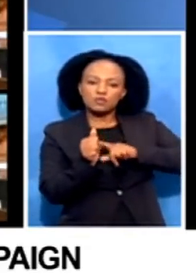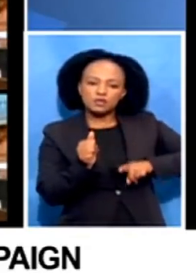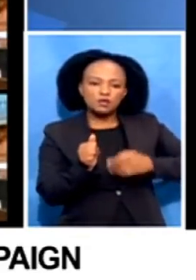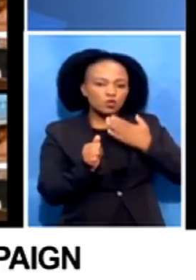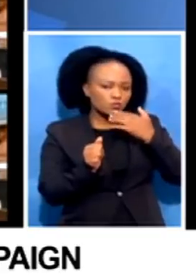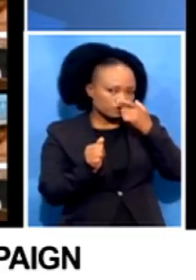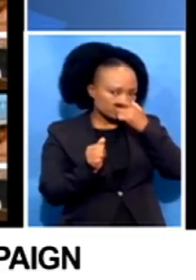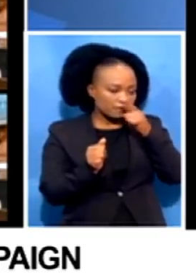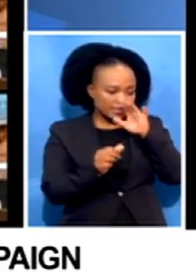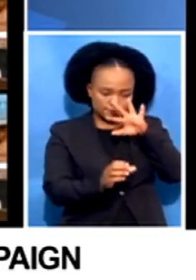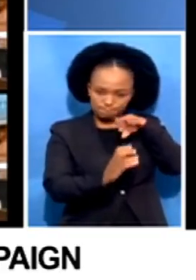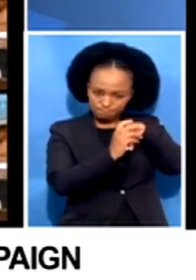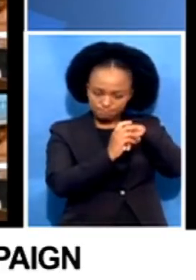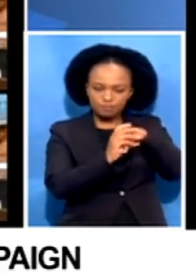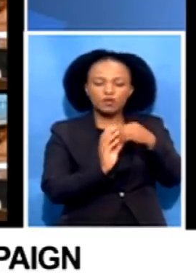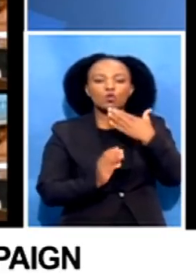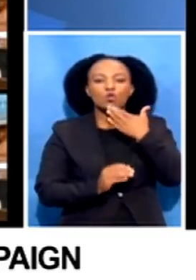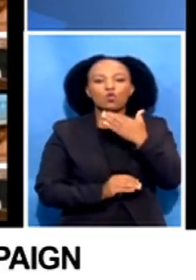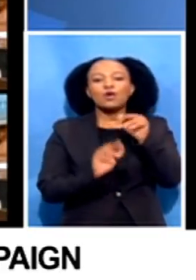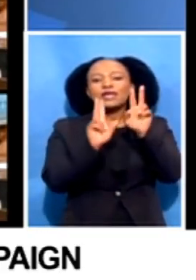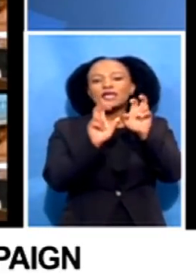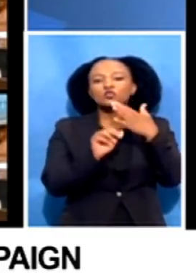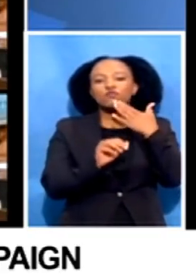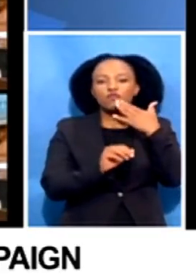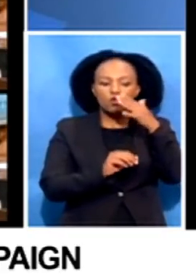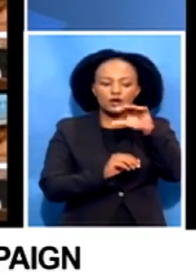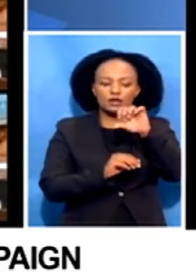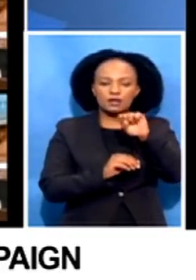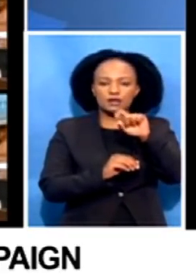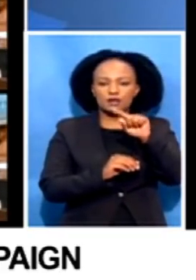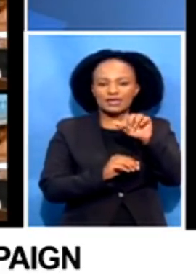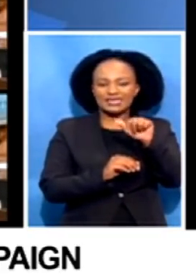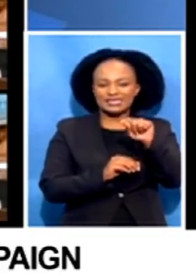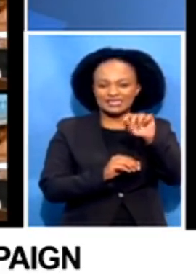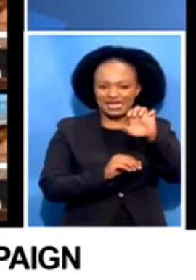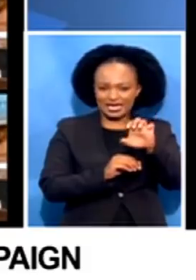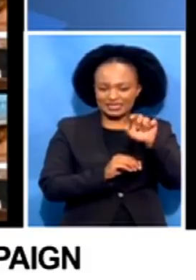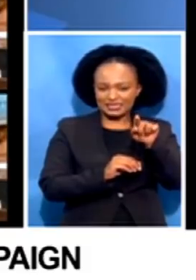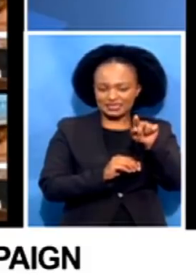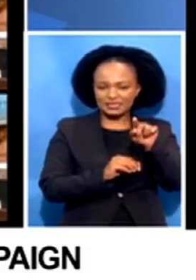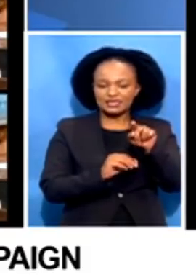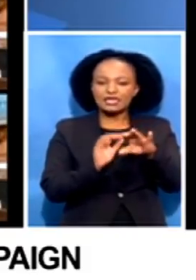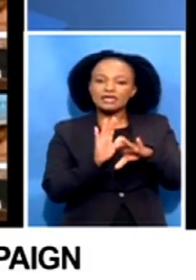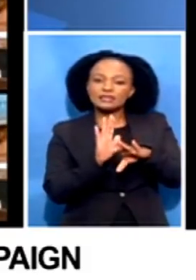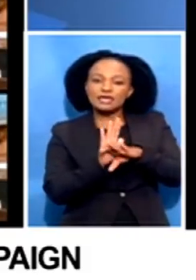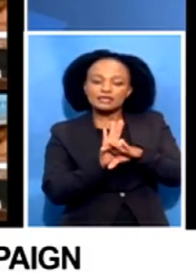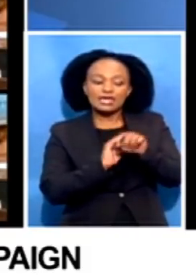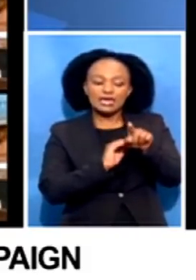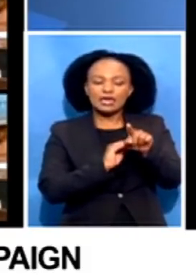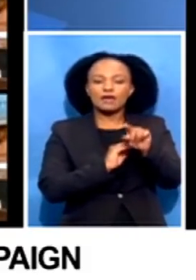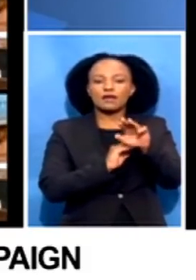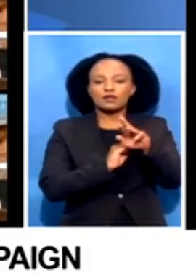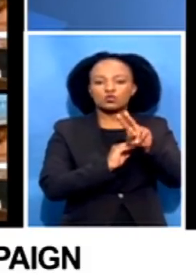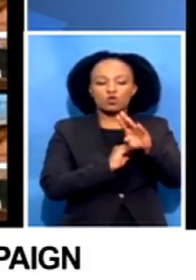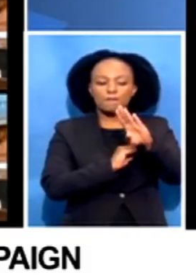Secondly, Section 96(2)(b) of the Constitution obliges the deputy president, as he then